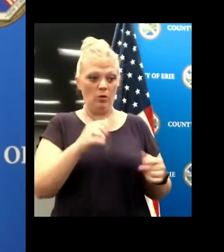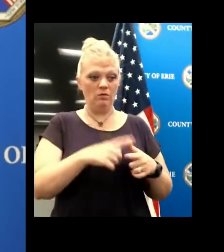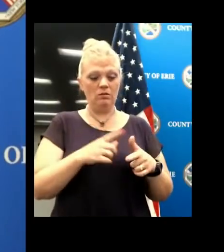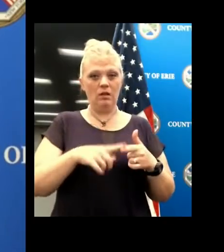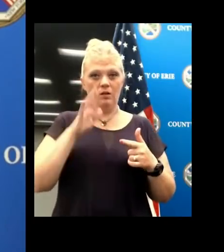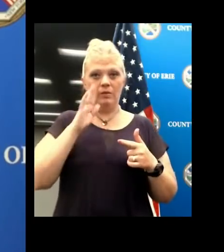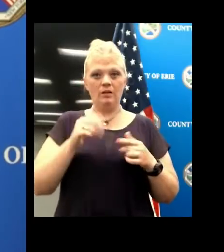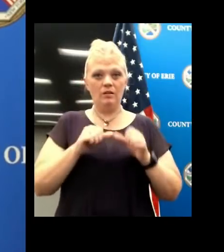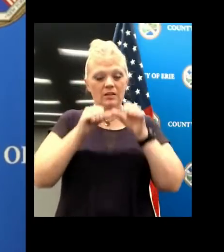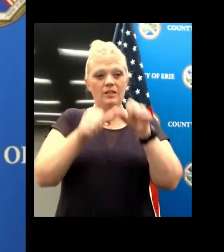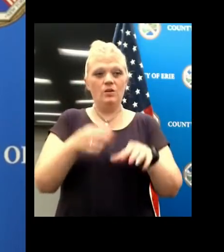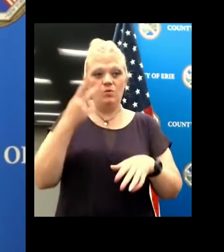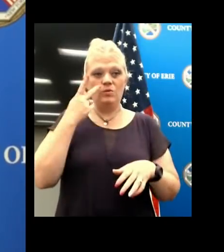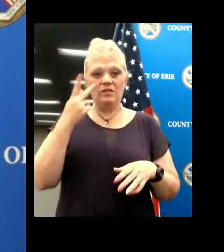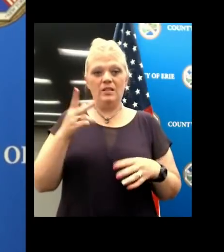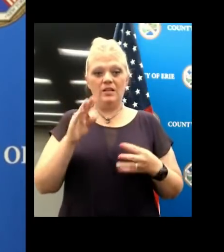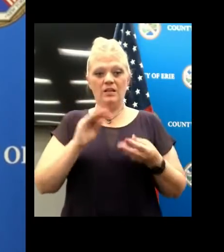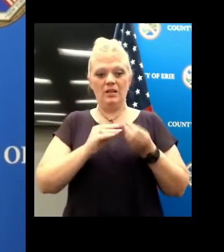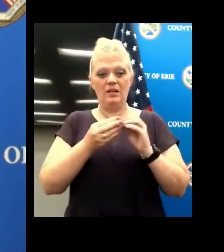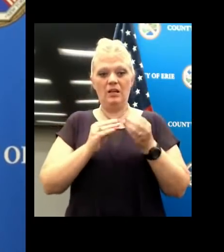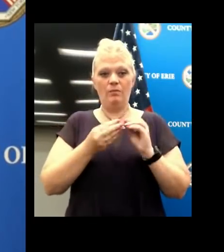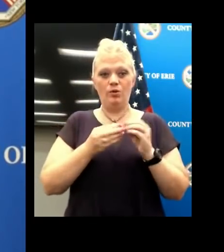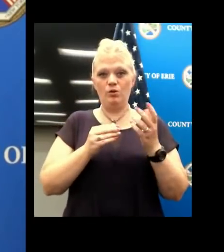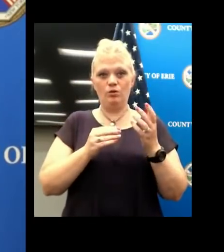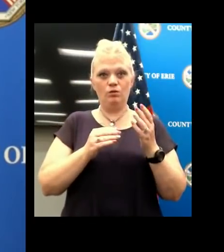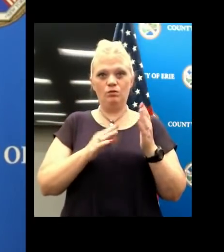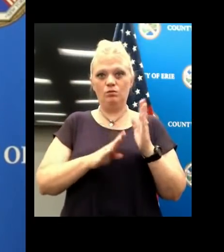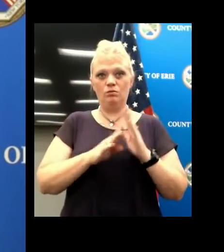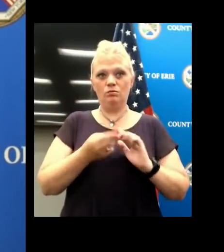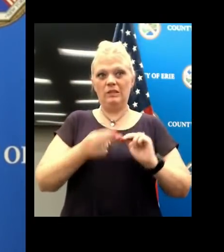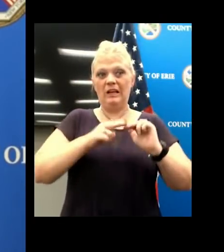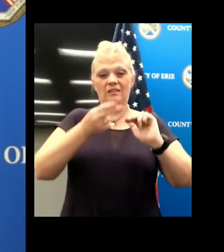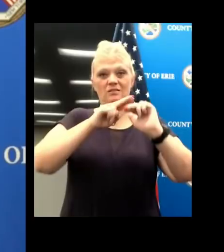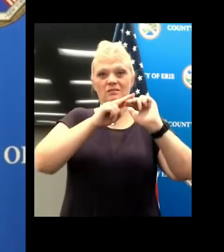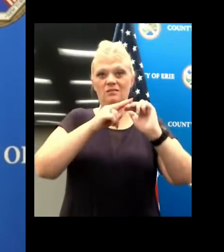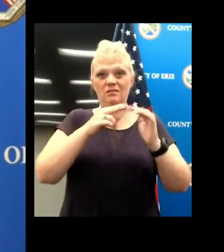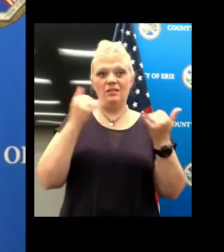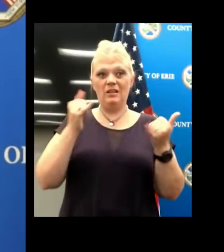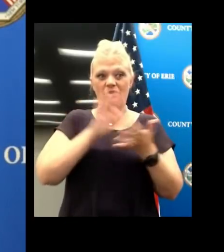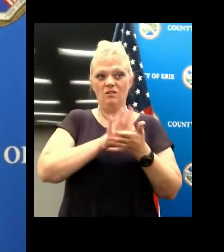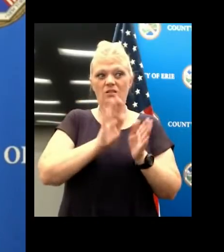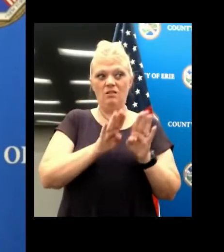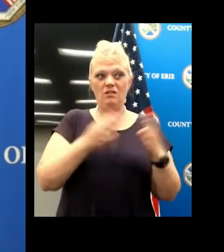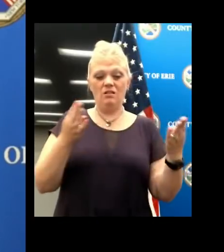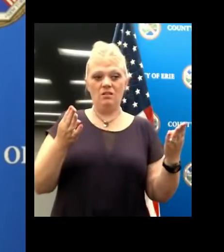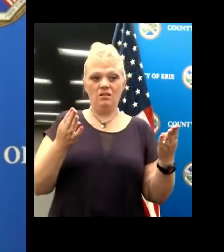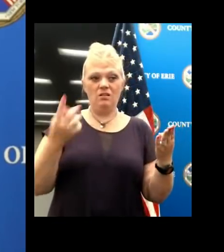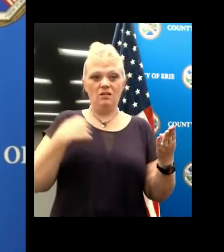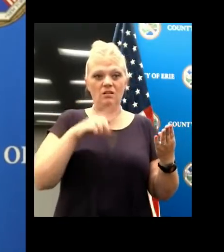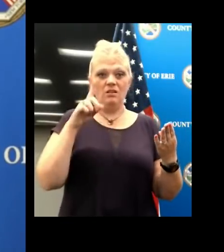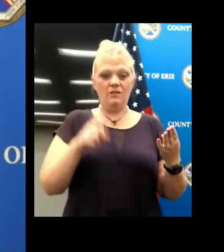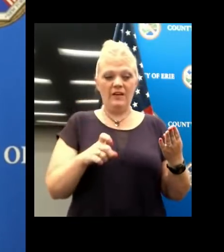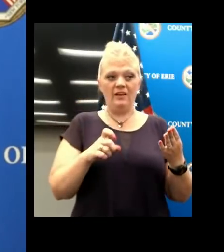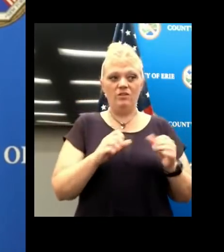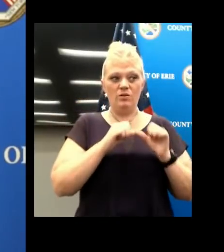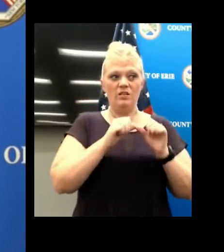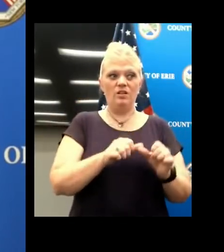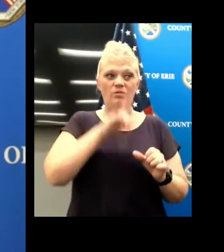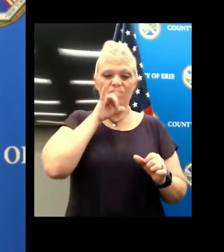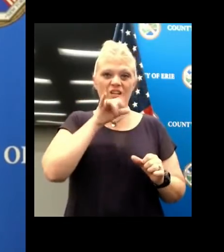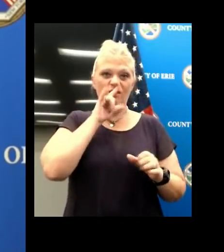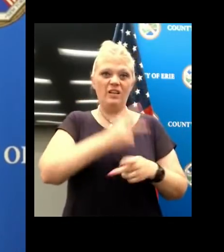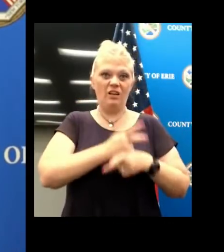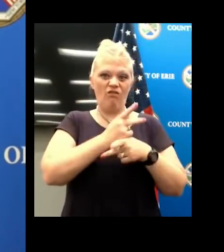going to continue to see these numbers, and we could even go higher now that schools are opening up. So we have to continue to be really,